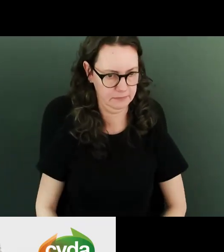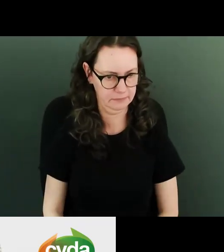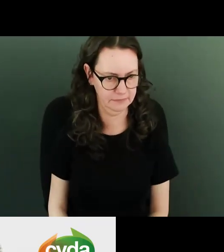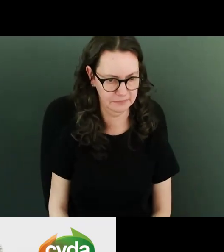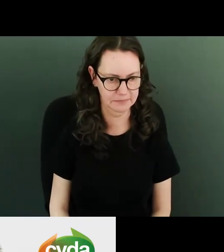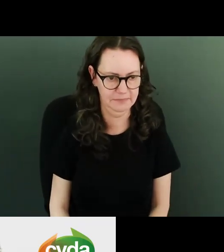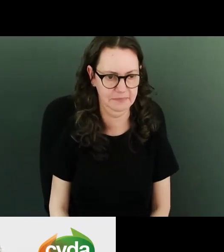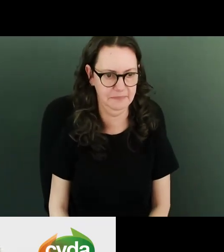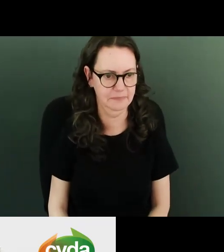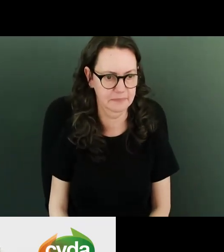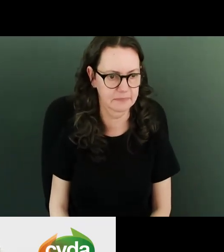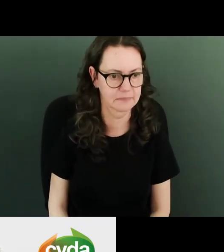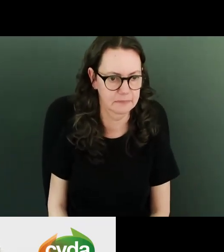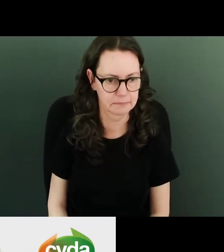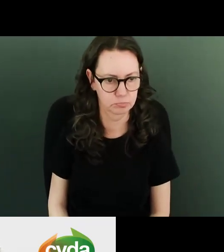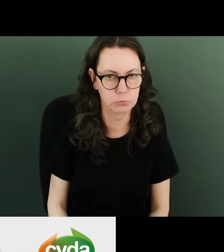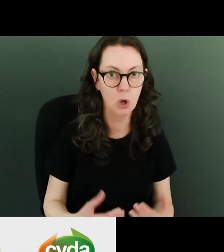send through some questions,